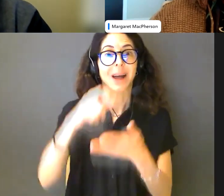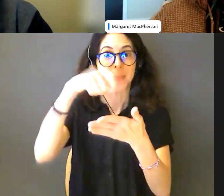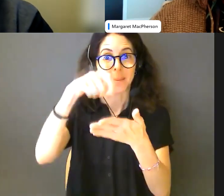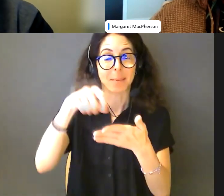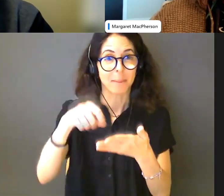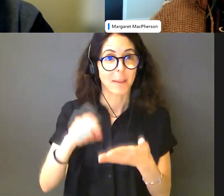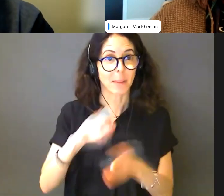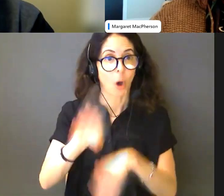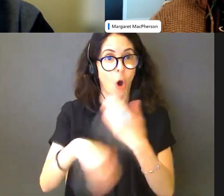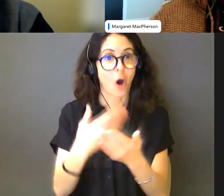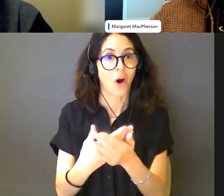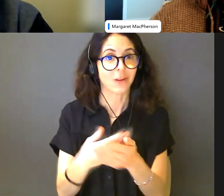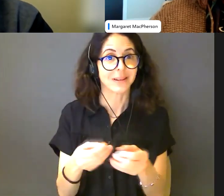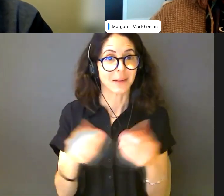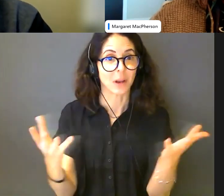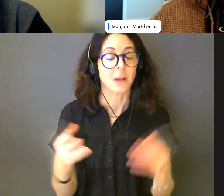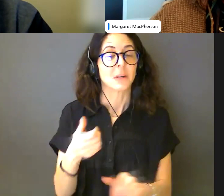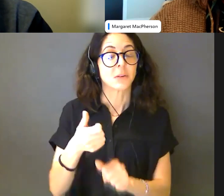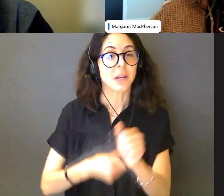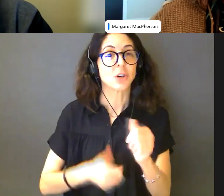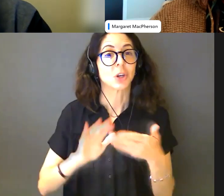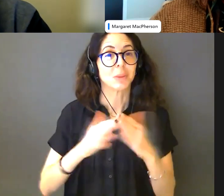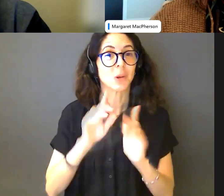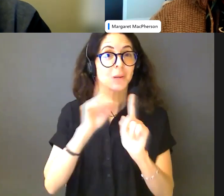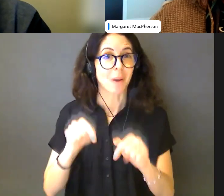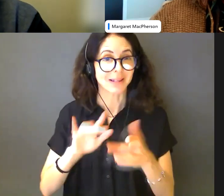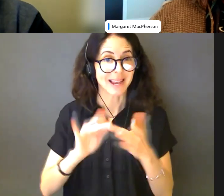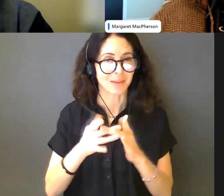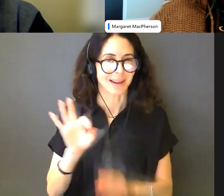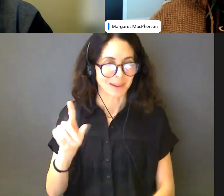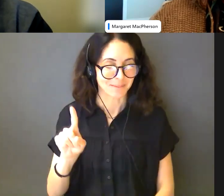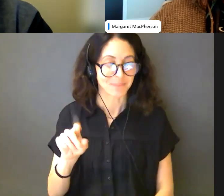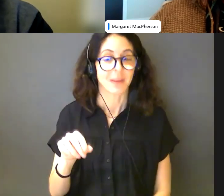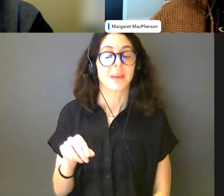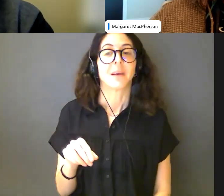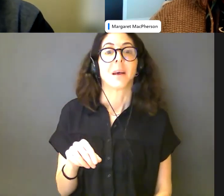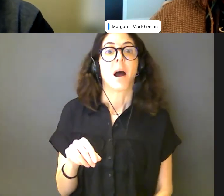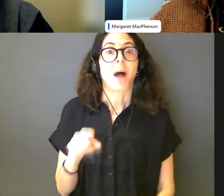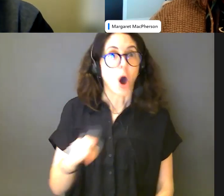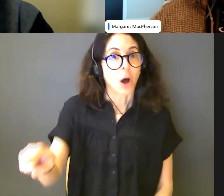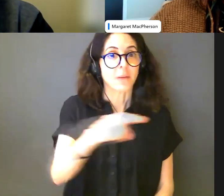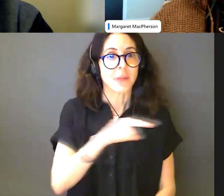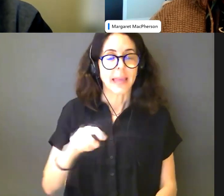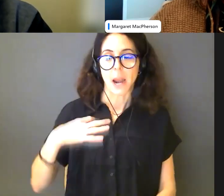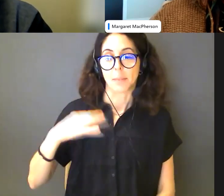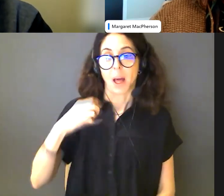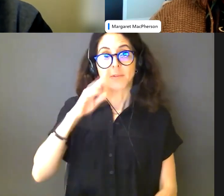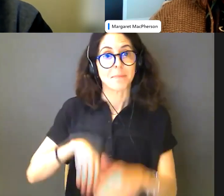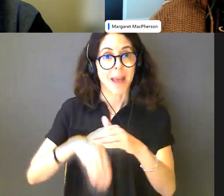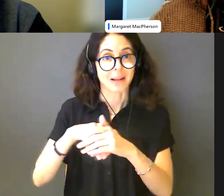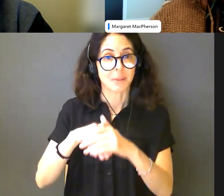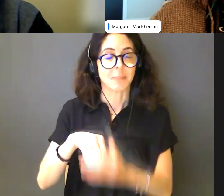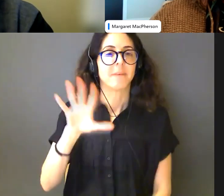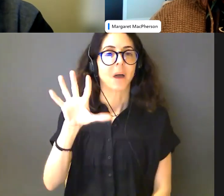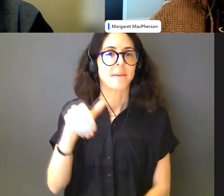each community response network, the 91 community response networks, can apply for up to $5,000 a